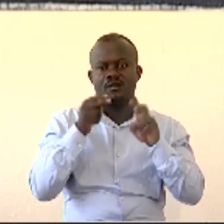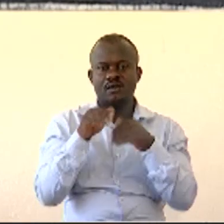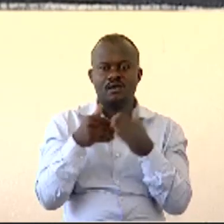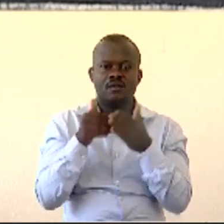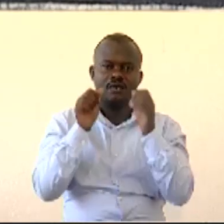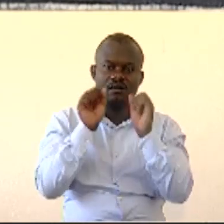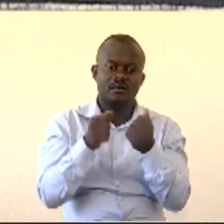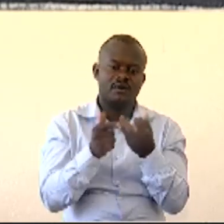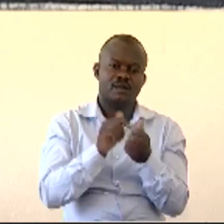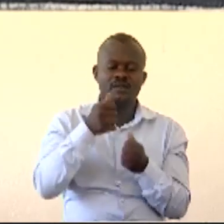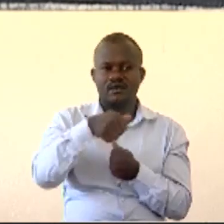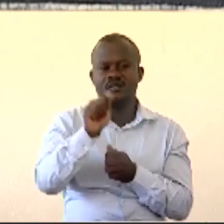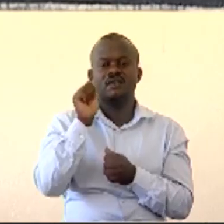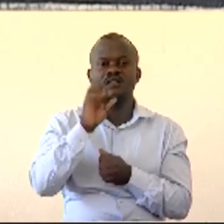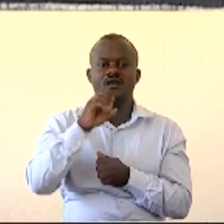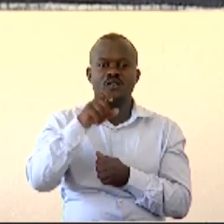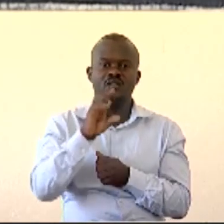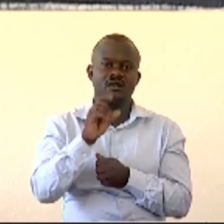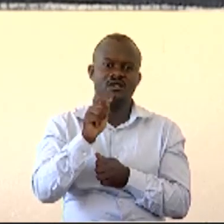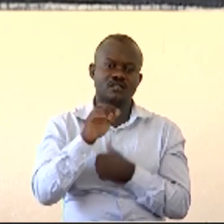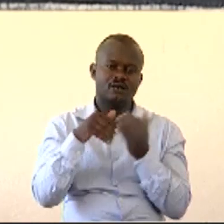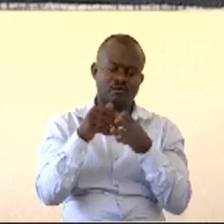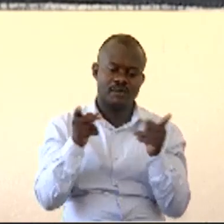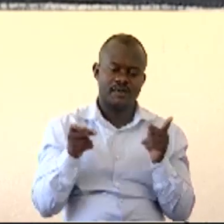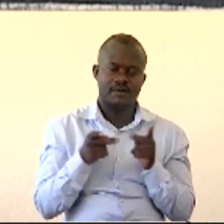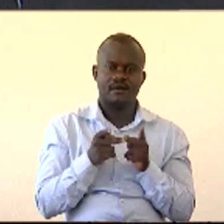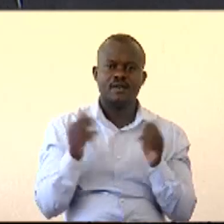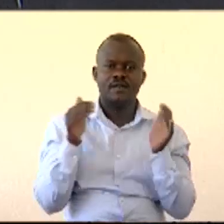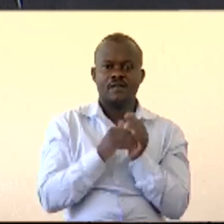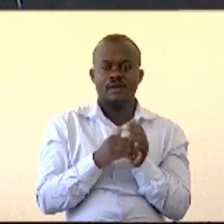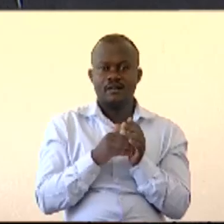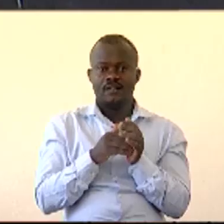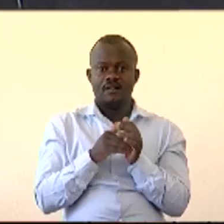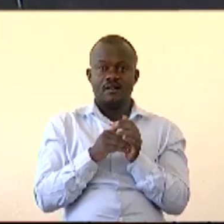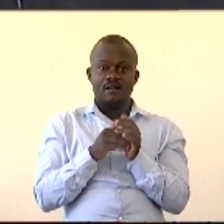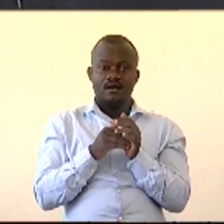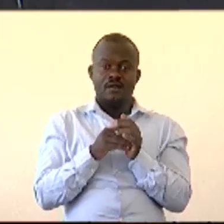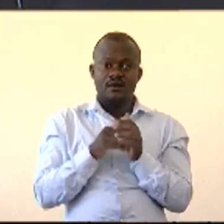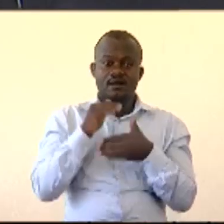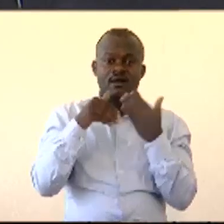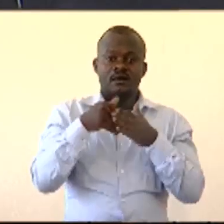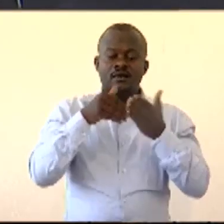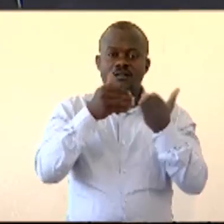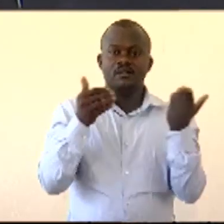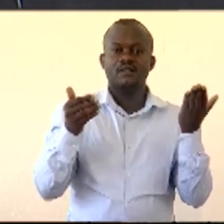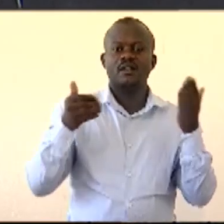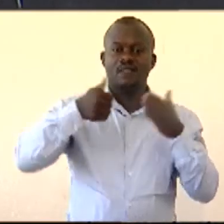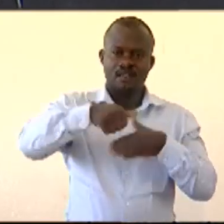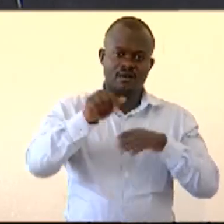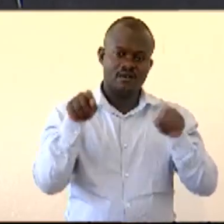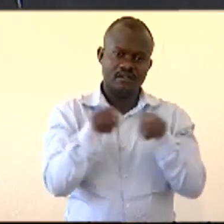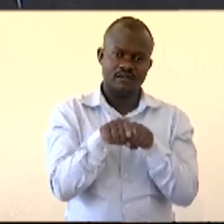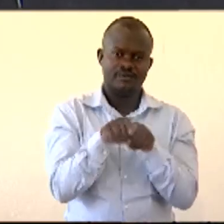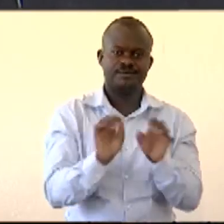to calculate those oxidation states. And we said naming compounds, they are also